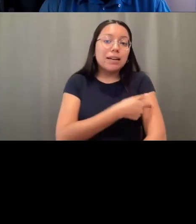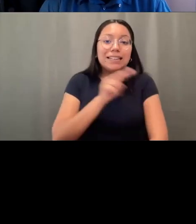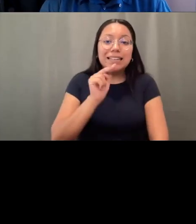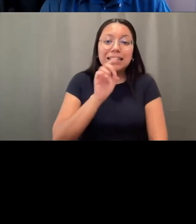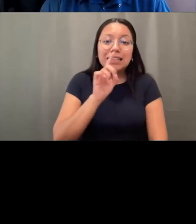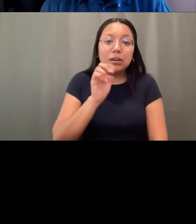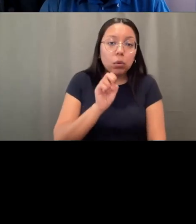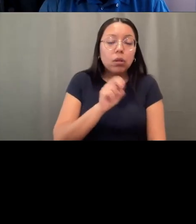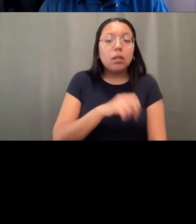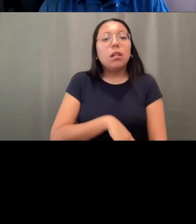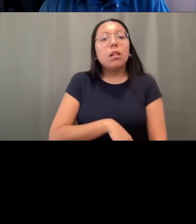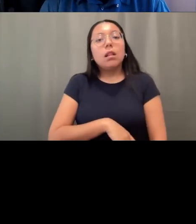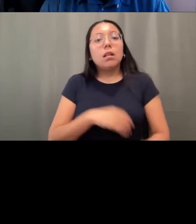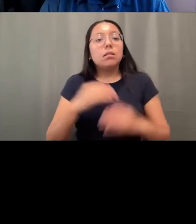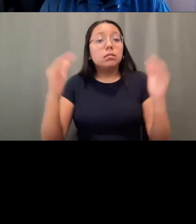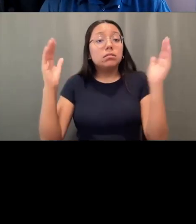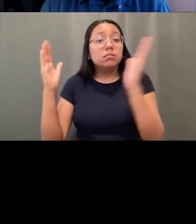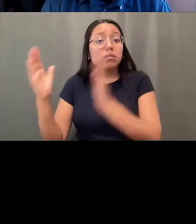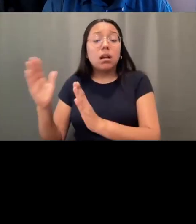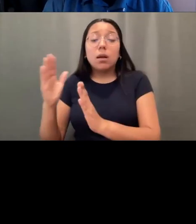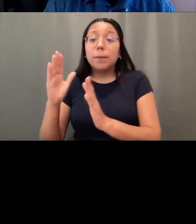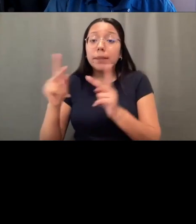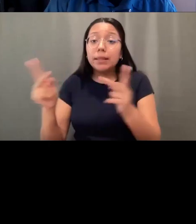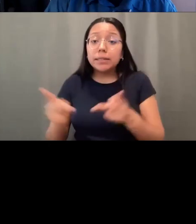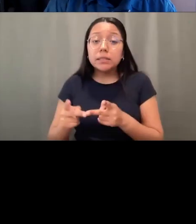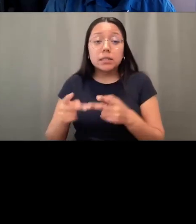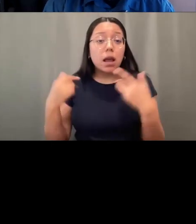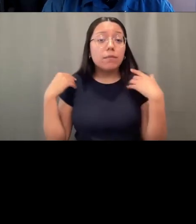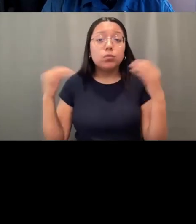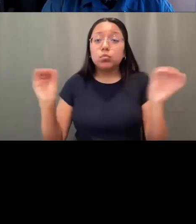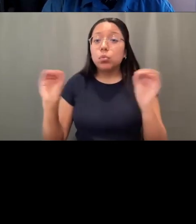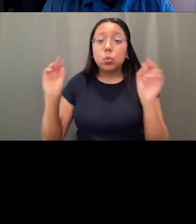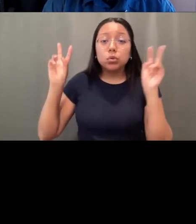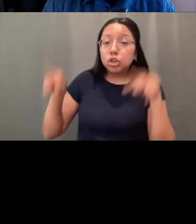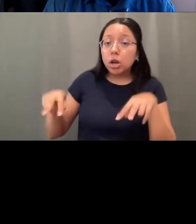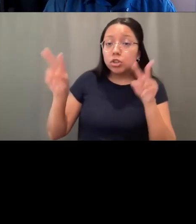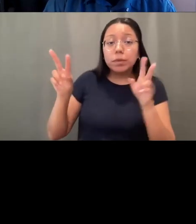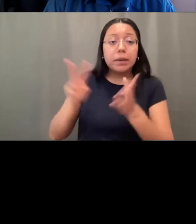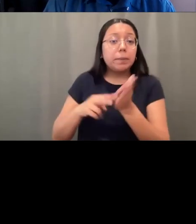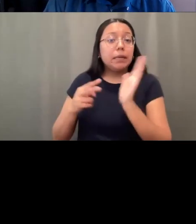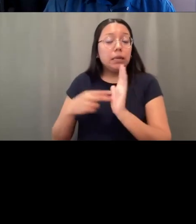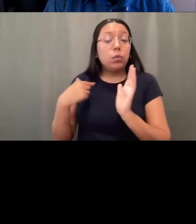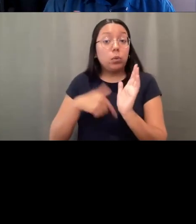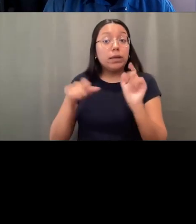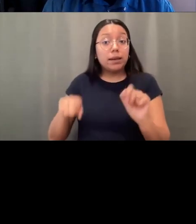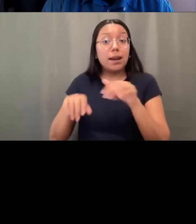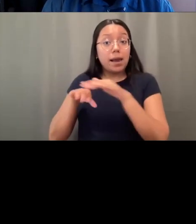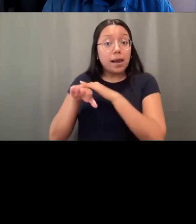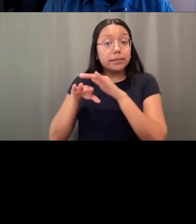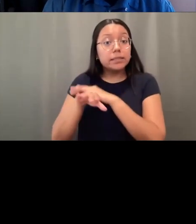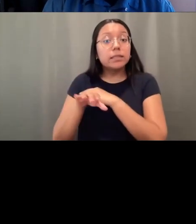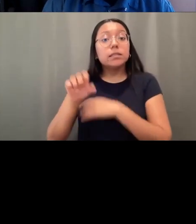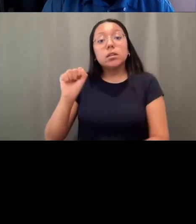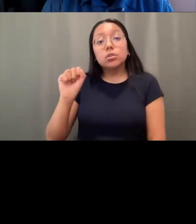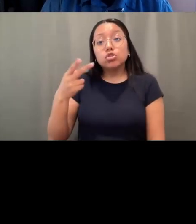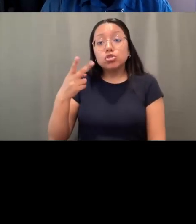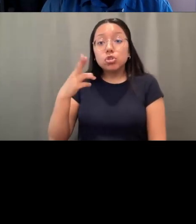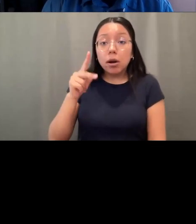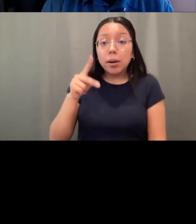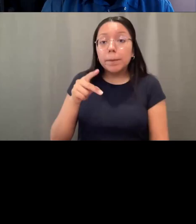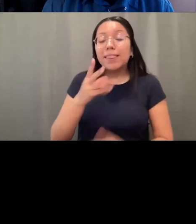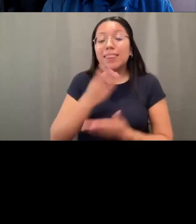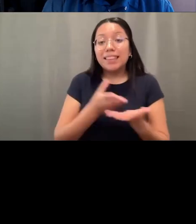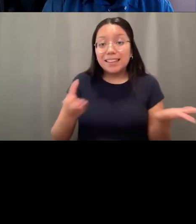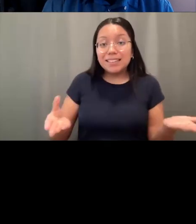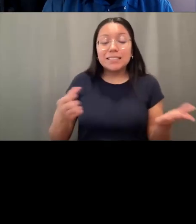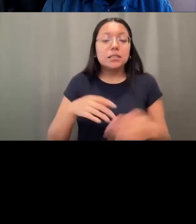judgment-free zones? And those could be places that we can access sharps or needles. It could be places that we are